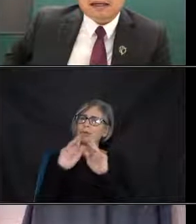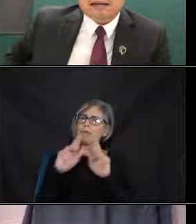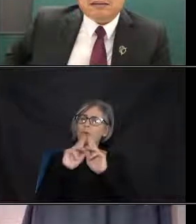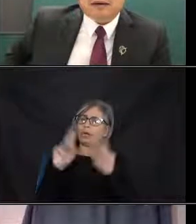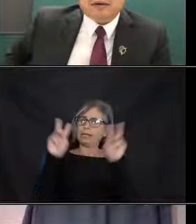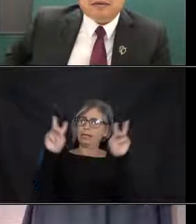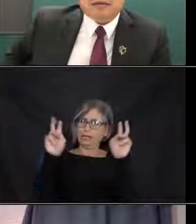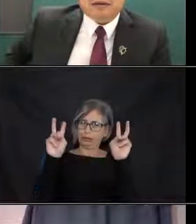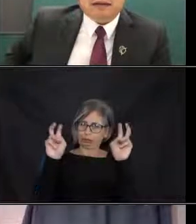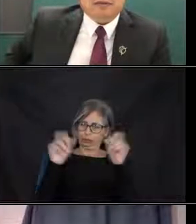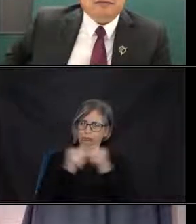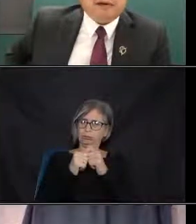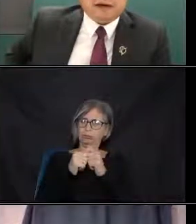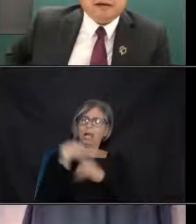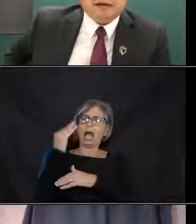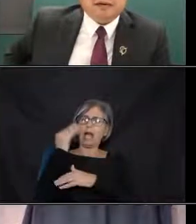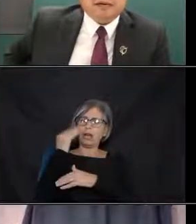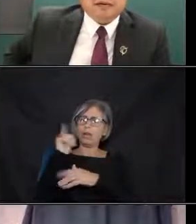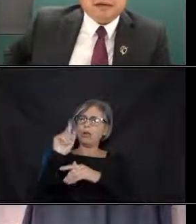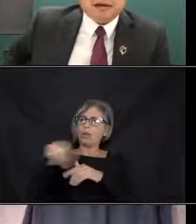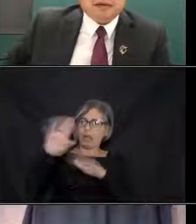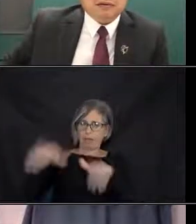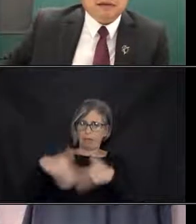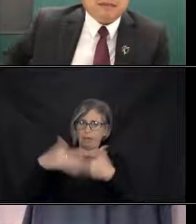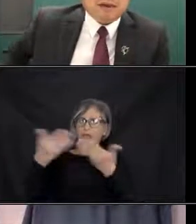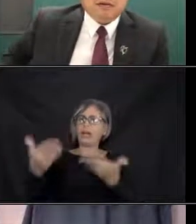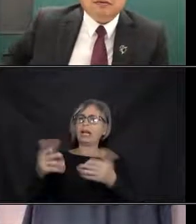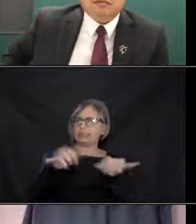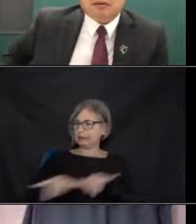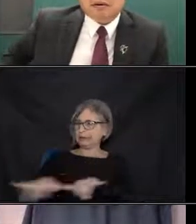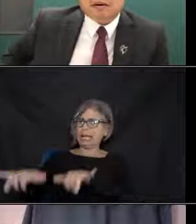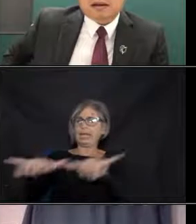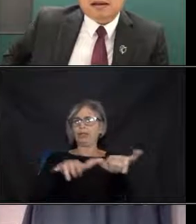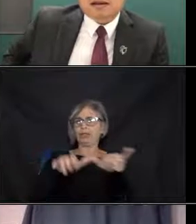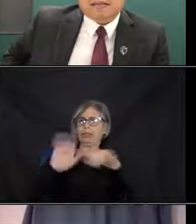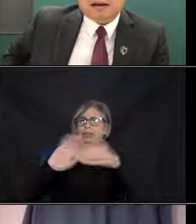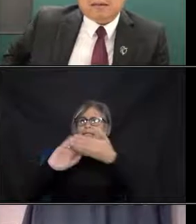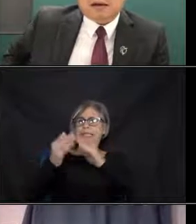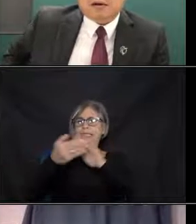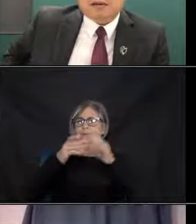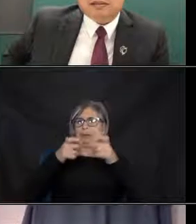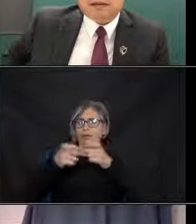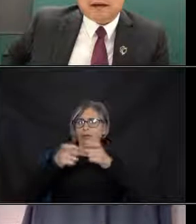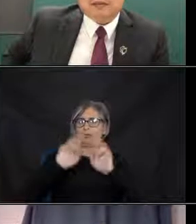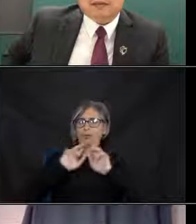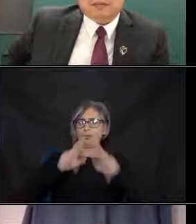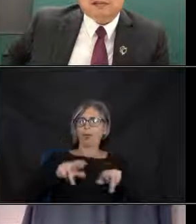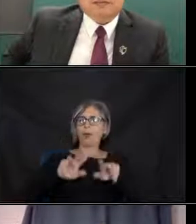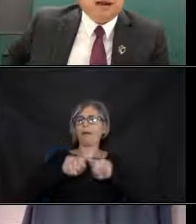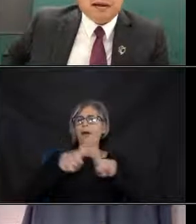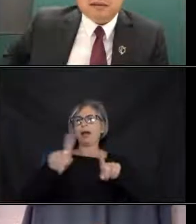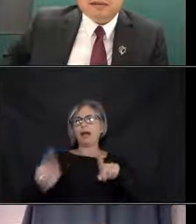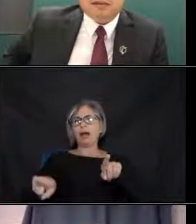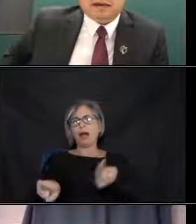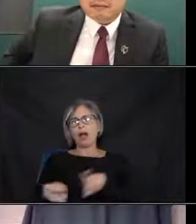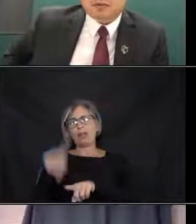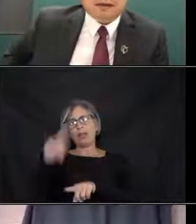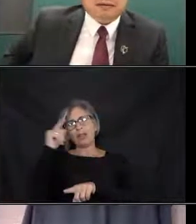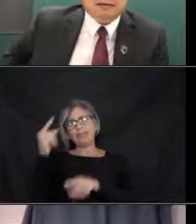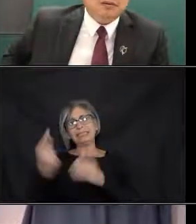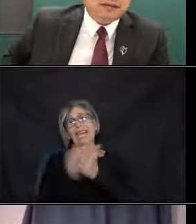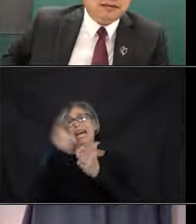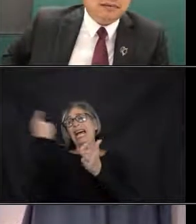I know that they do provide, their standard city manager's report, but I've always thought it was a little bit sporadic.